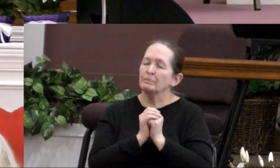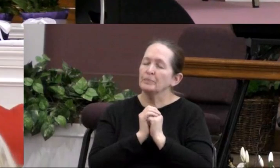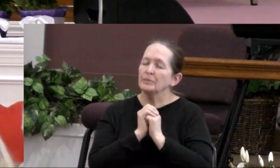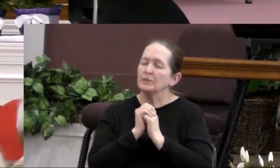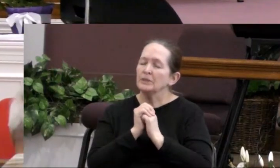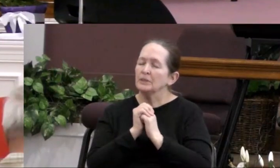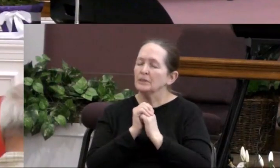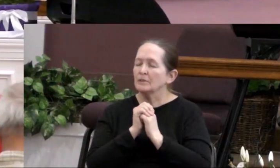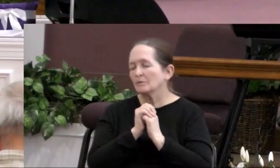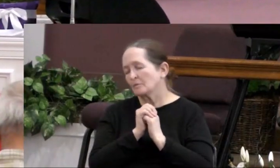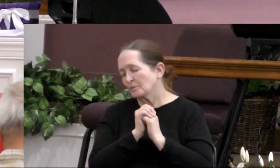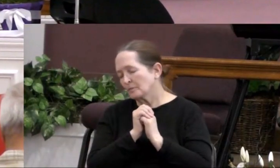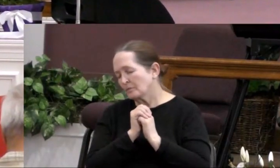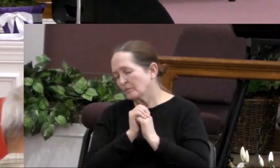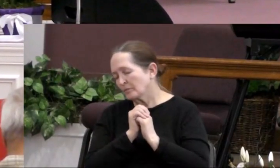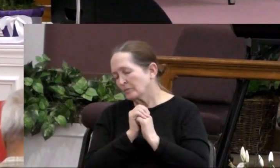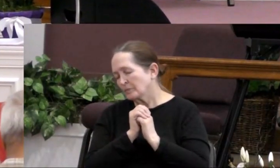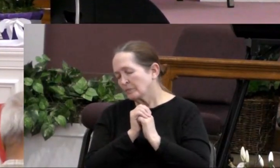for anyone.